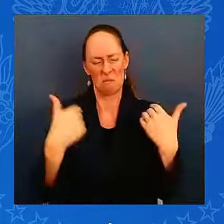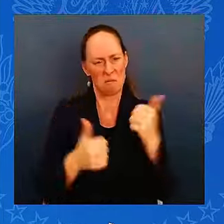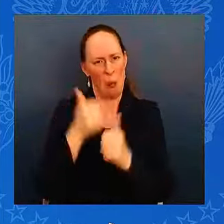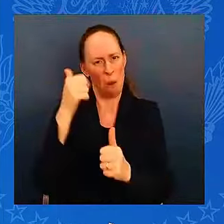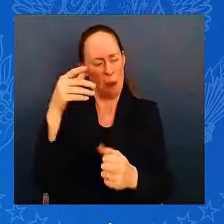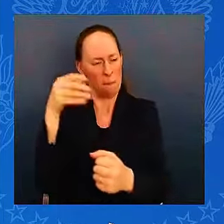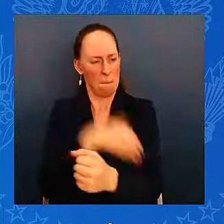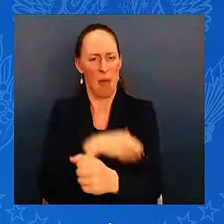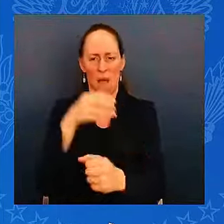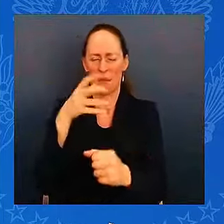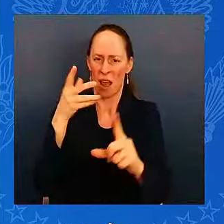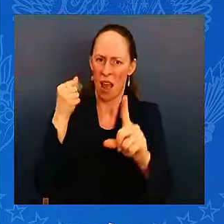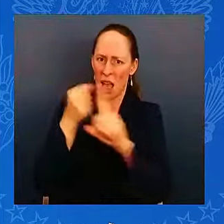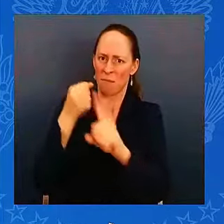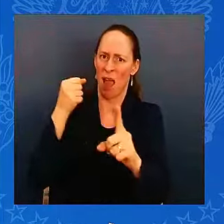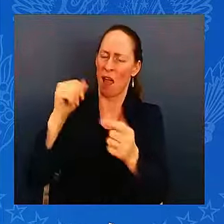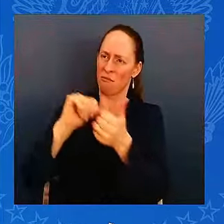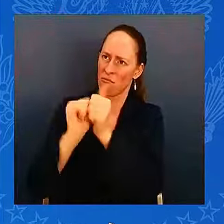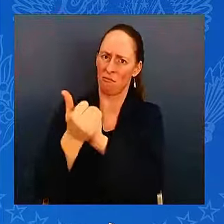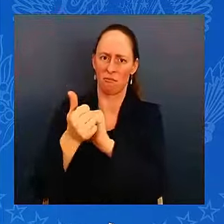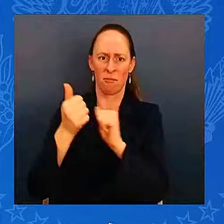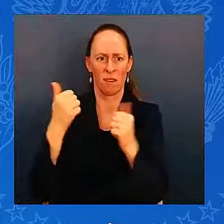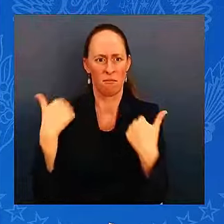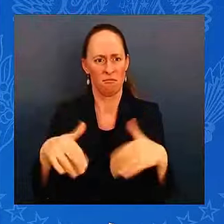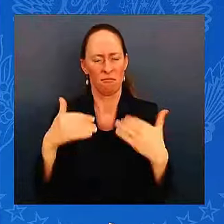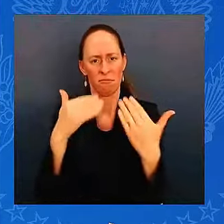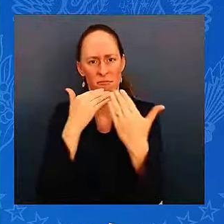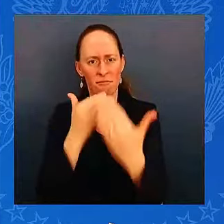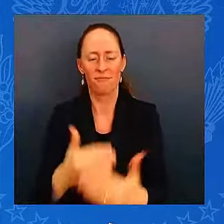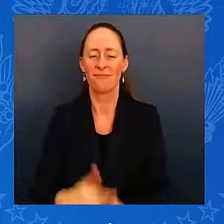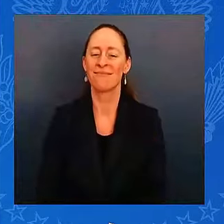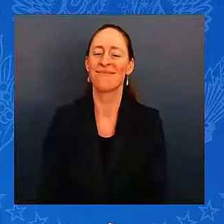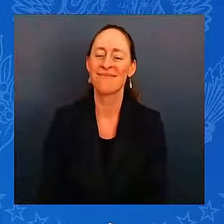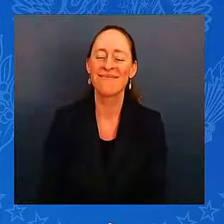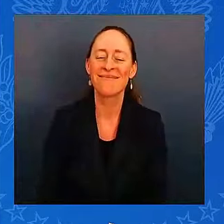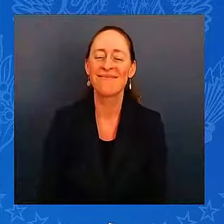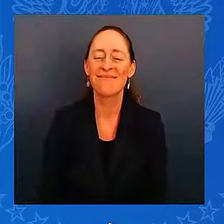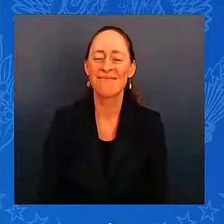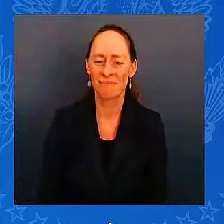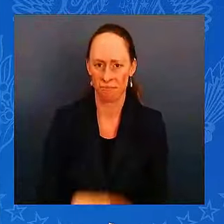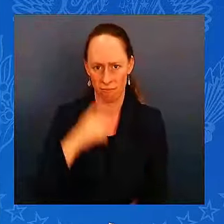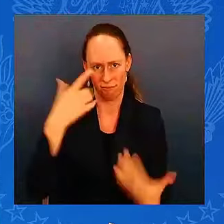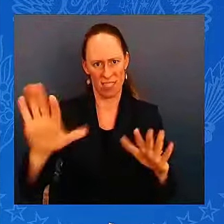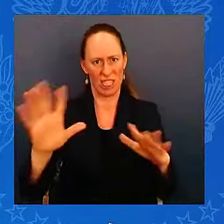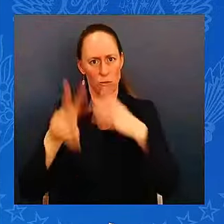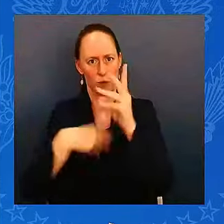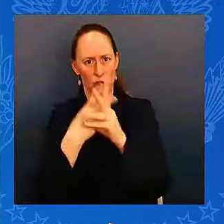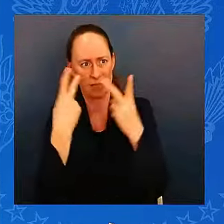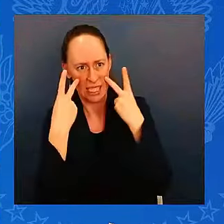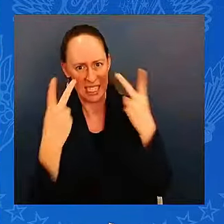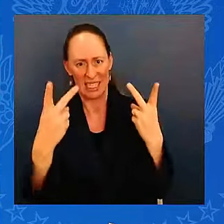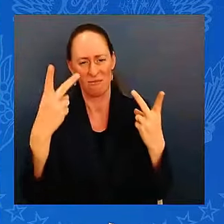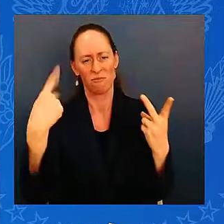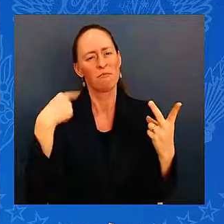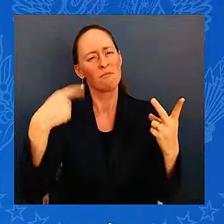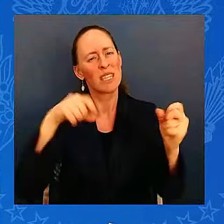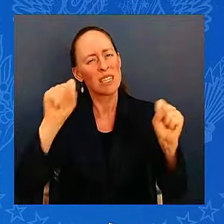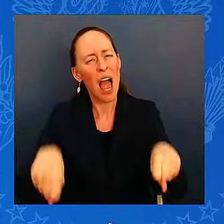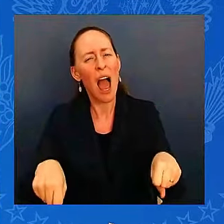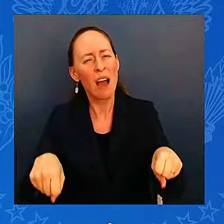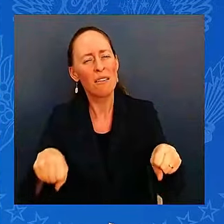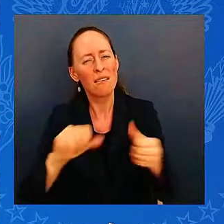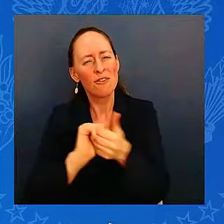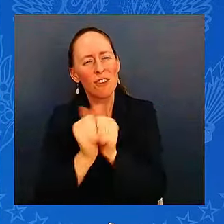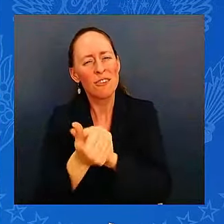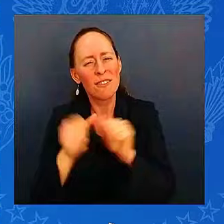world that change is possible. Thank you for everything you're doing to accelerate the transition from fossil fuels to clean